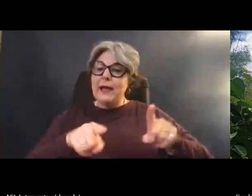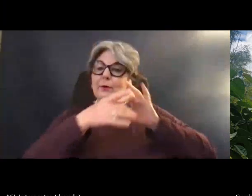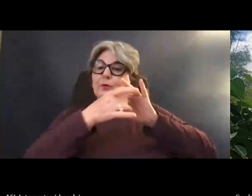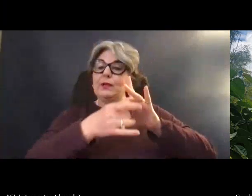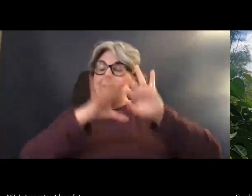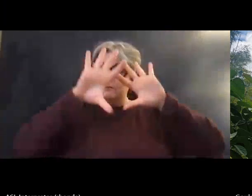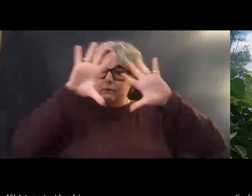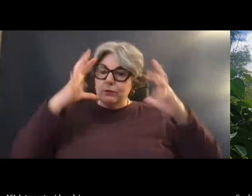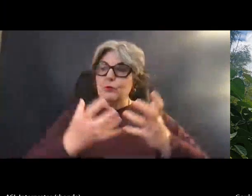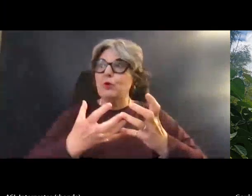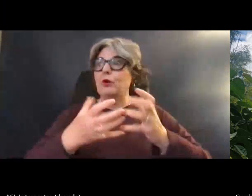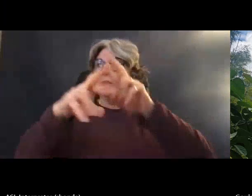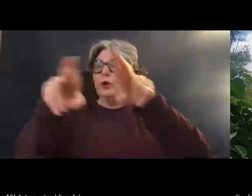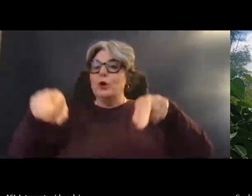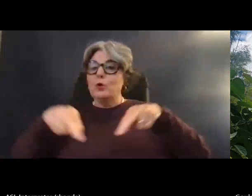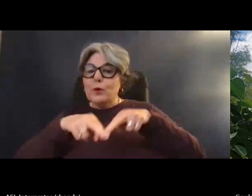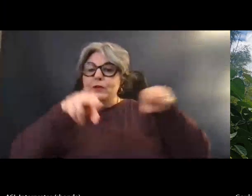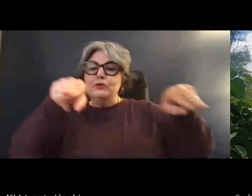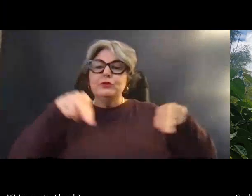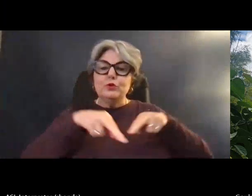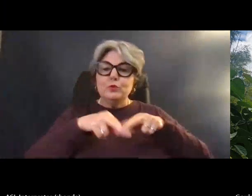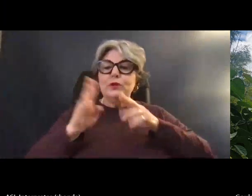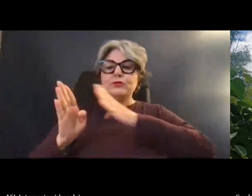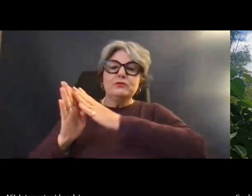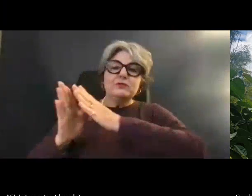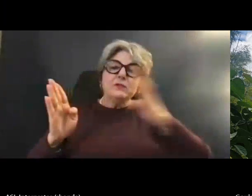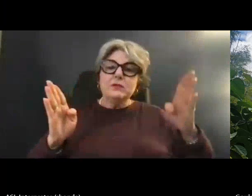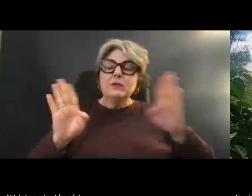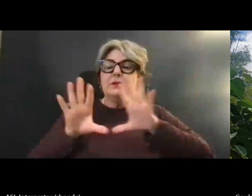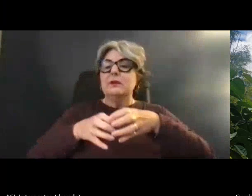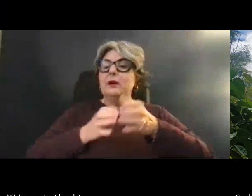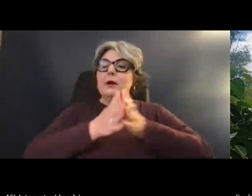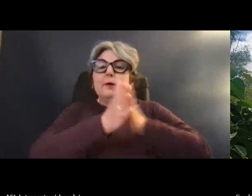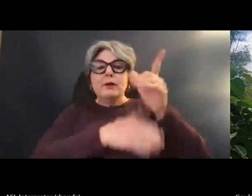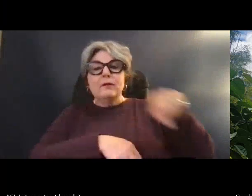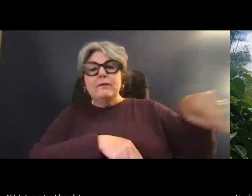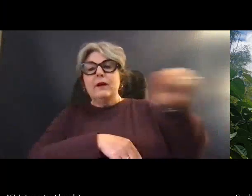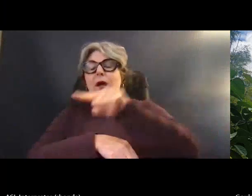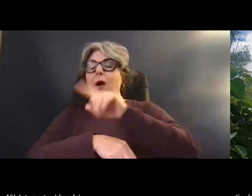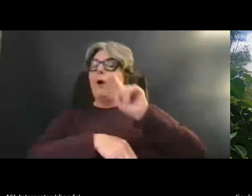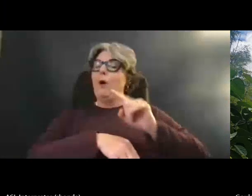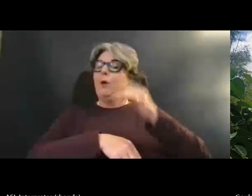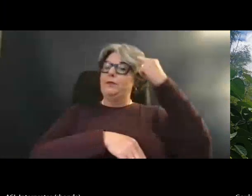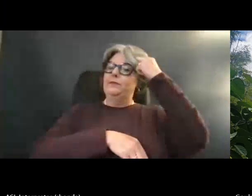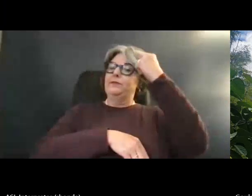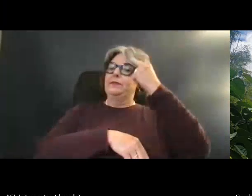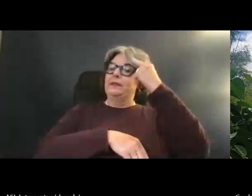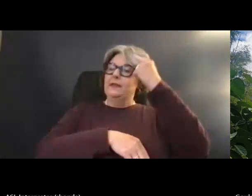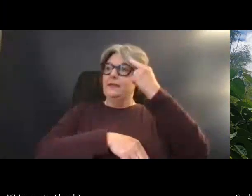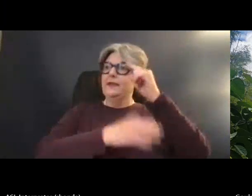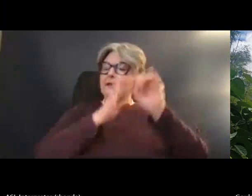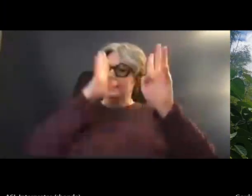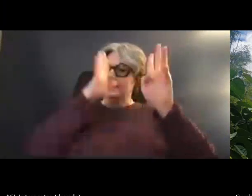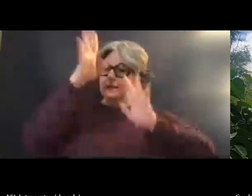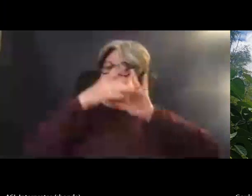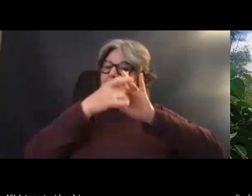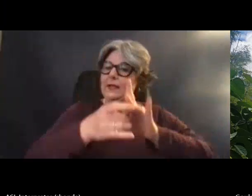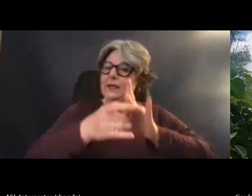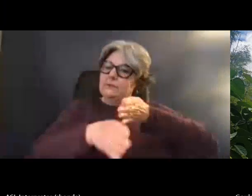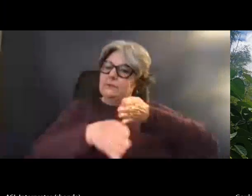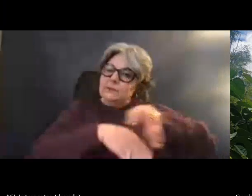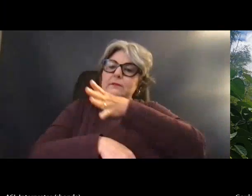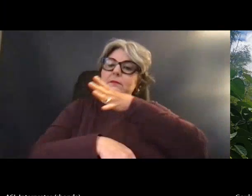world from region to region and sector to sector, to motivate others to consider agriculture as innovation in agriculture as